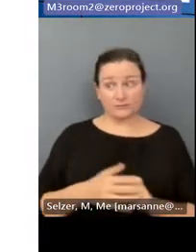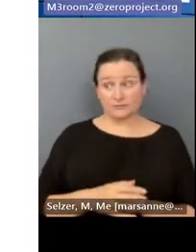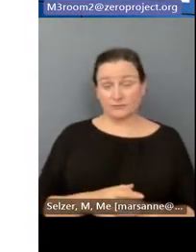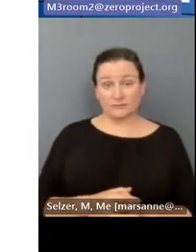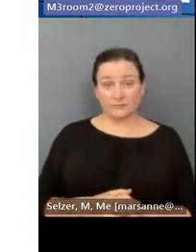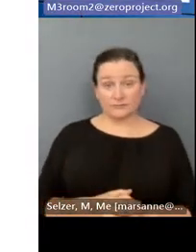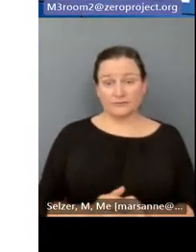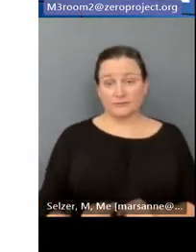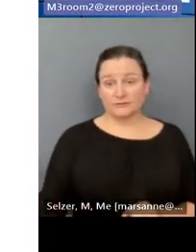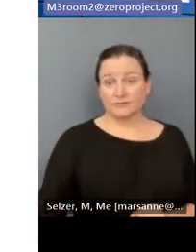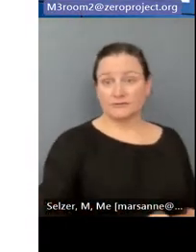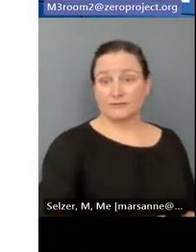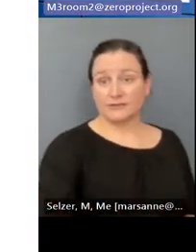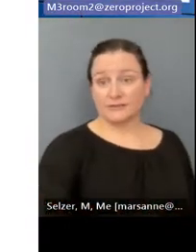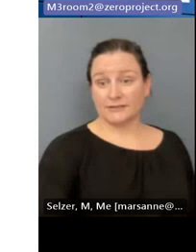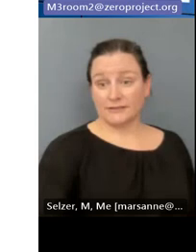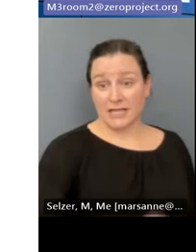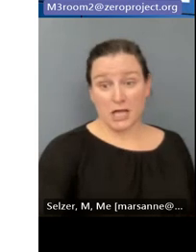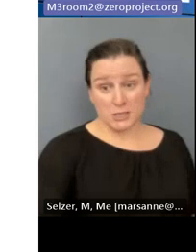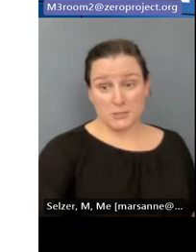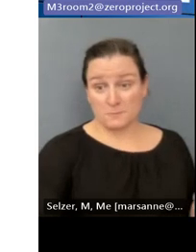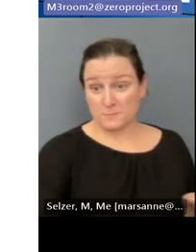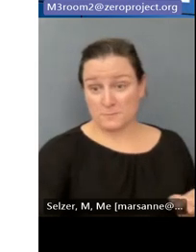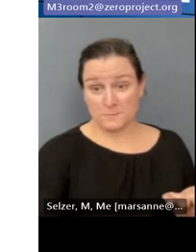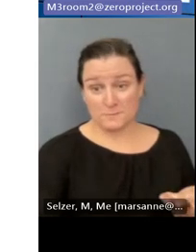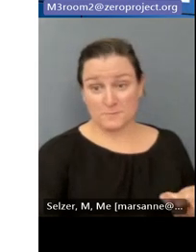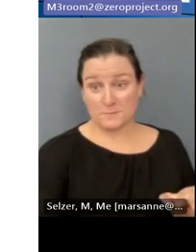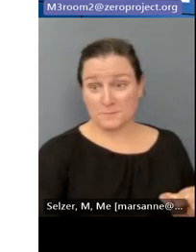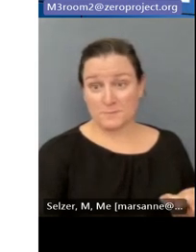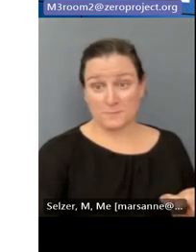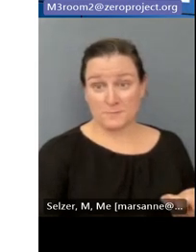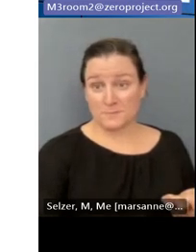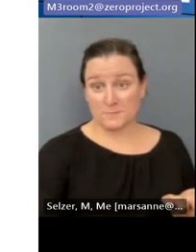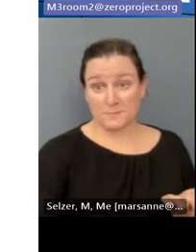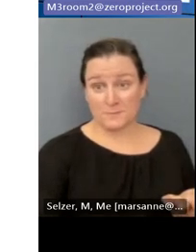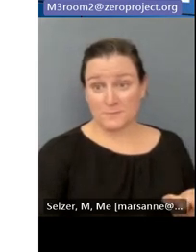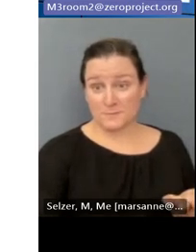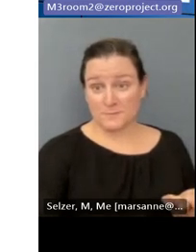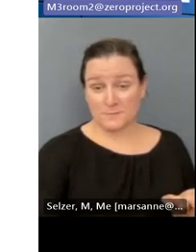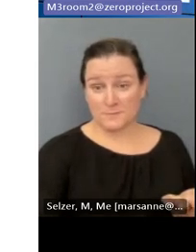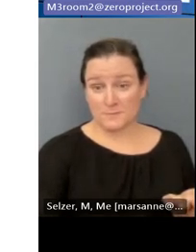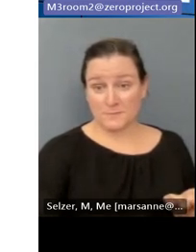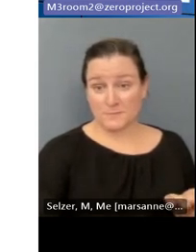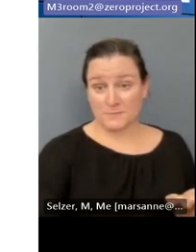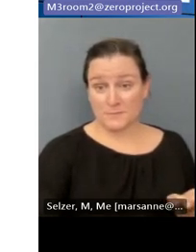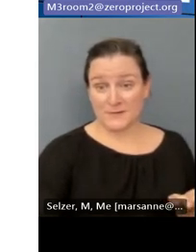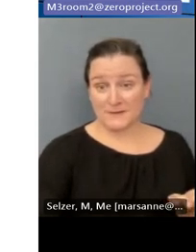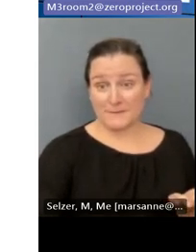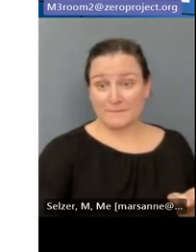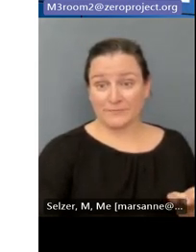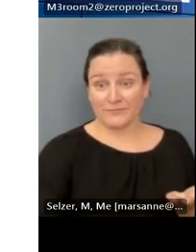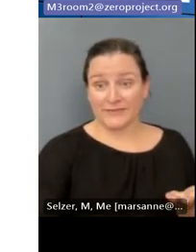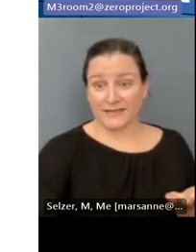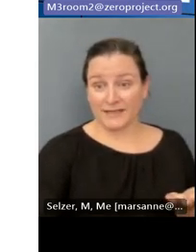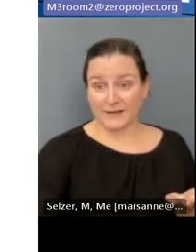Yes or not? Are you ready? Yes. Yes. Okay. Go. My name is